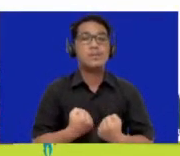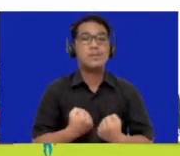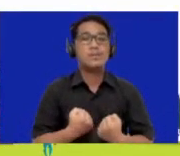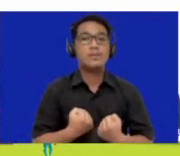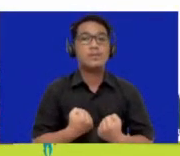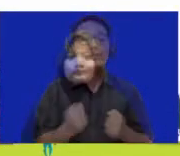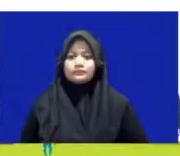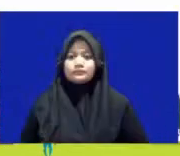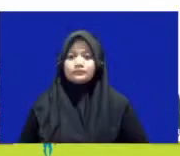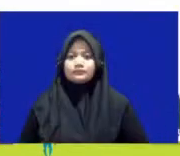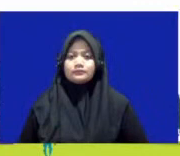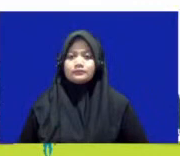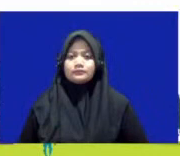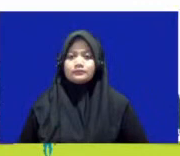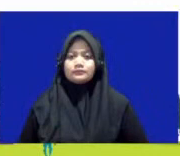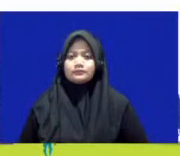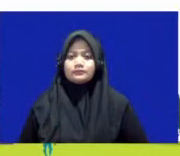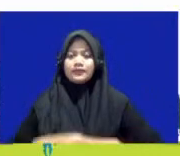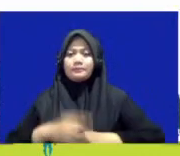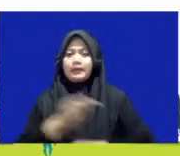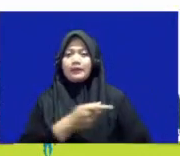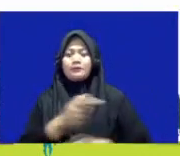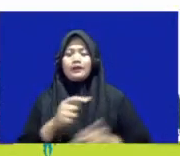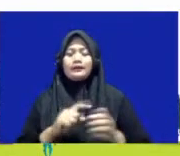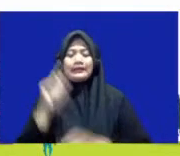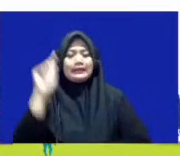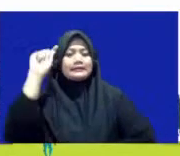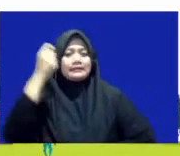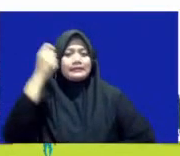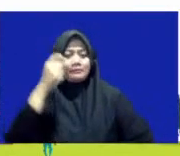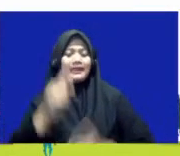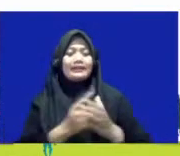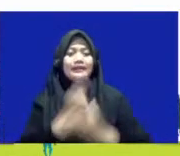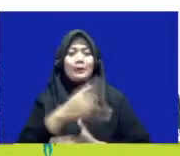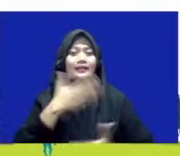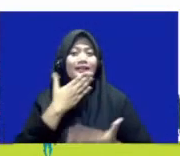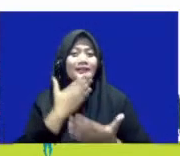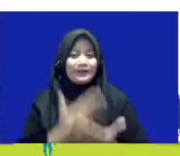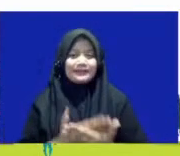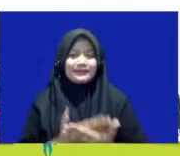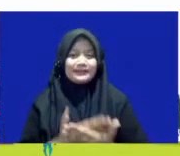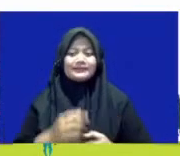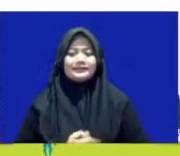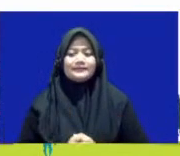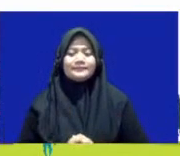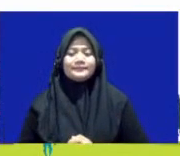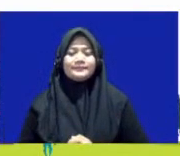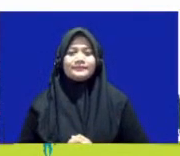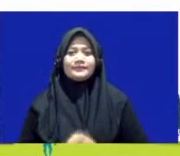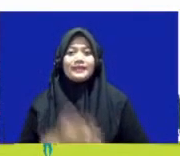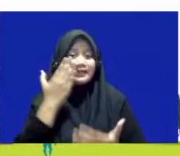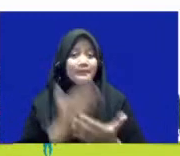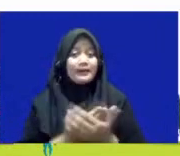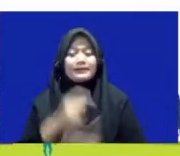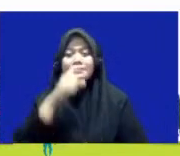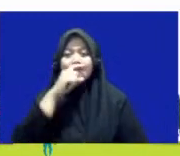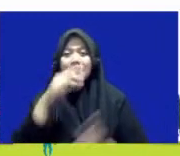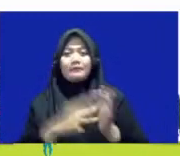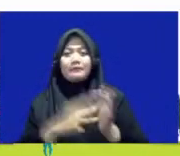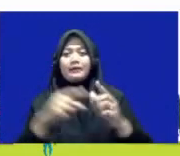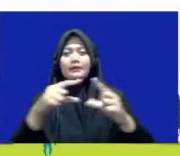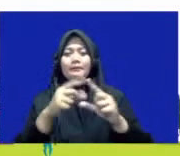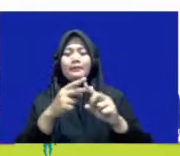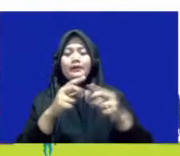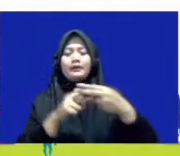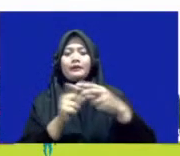it accordingly. Okay, thank you, Mr. Mahfuz. Same question for Mr. Sukamsi.